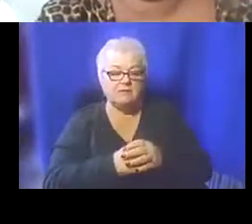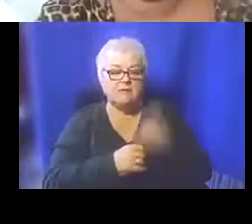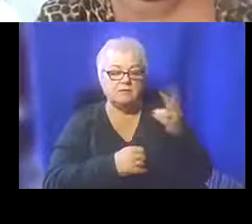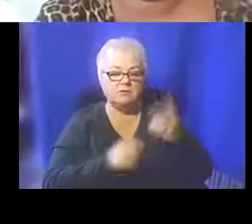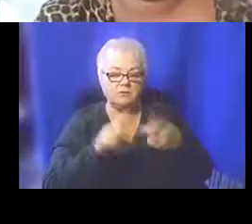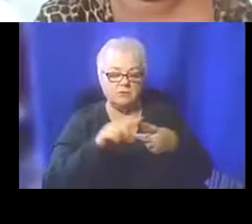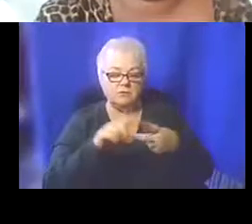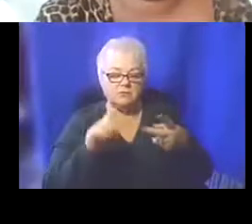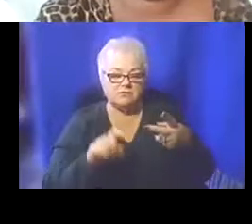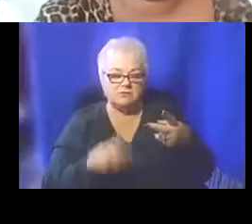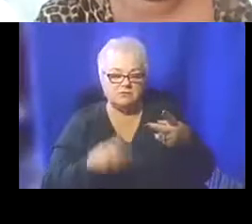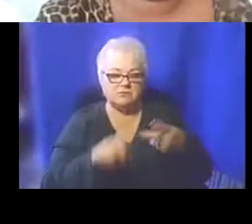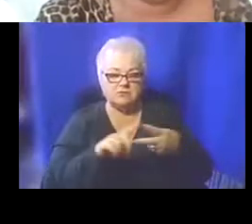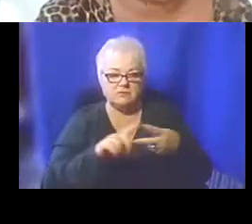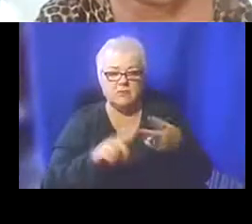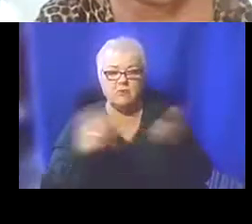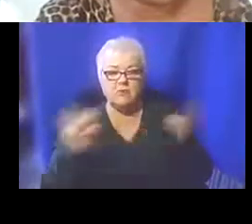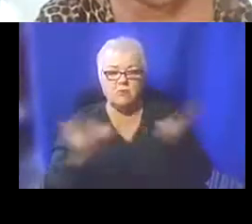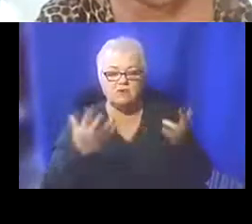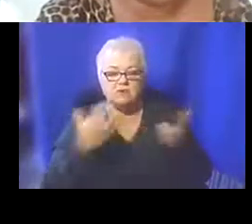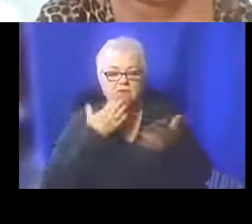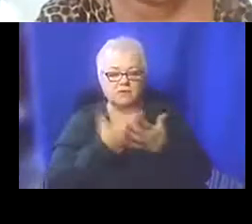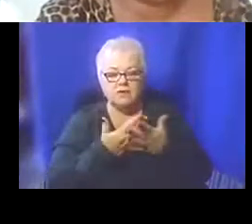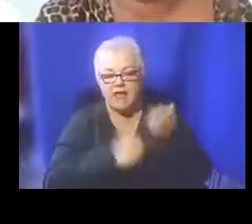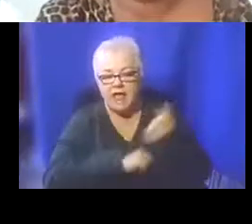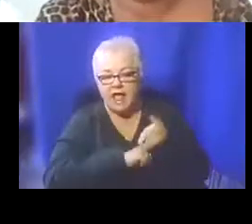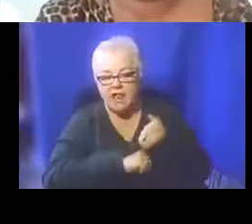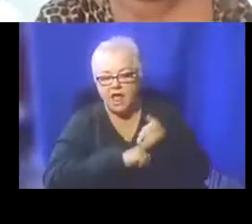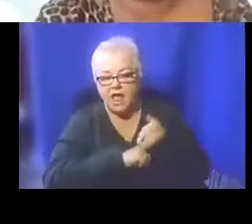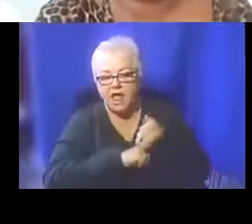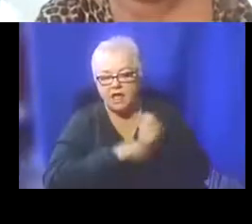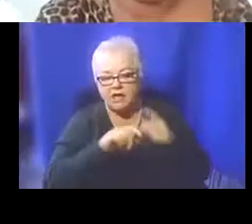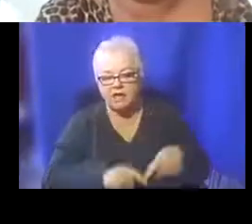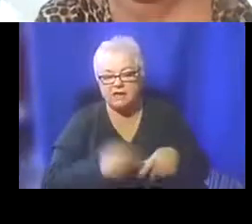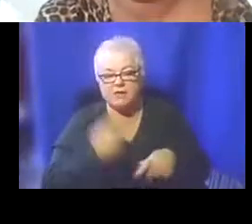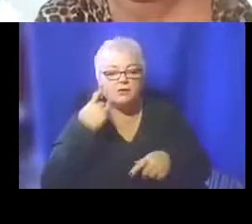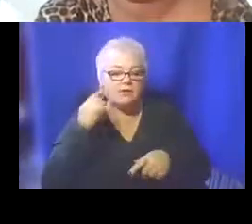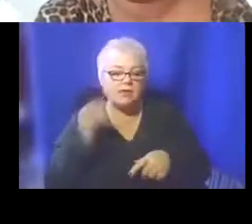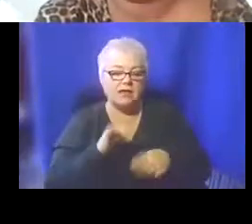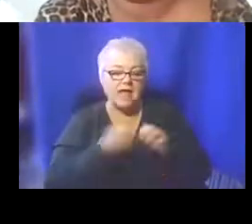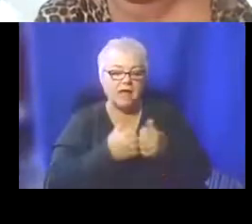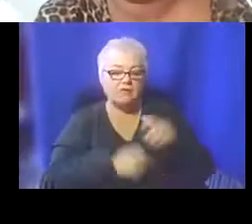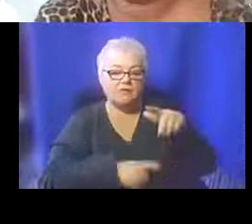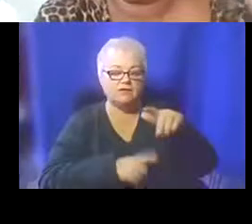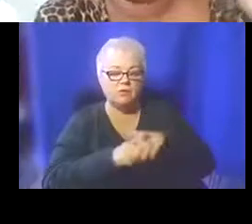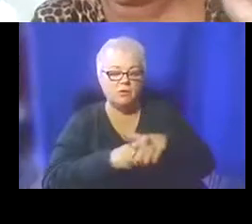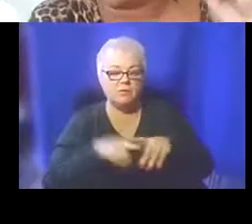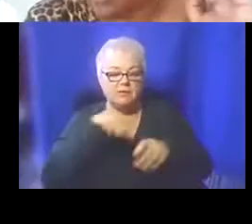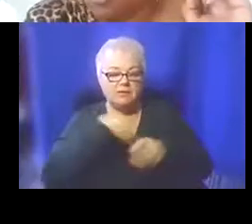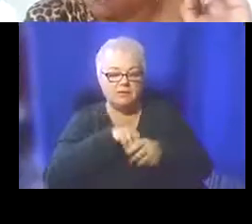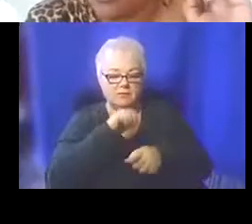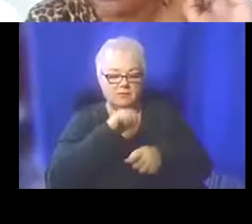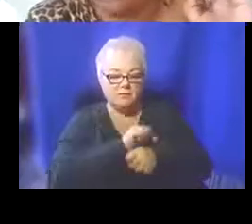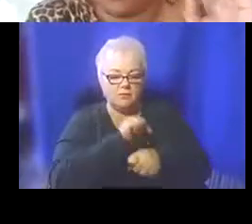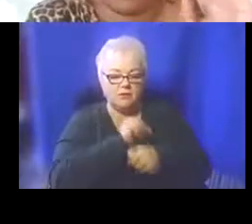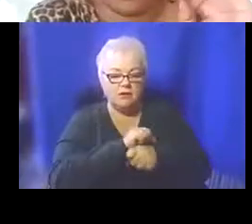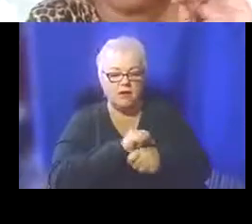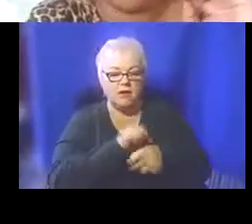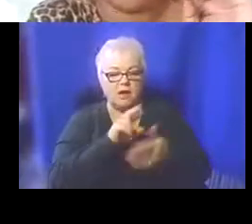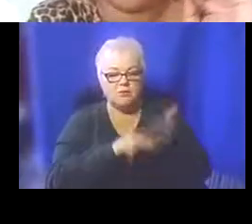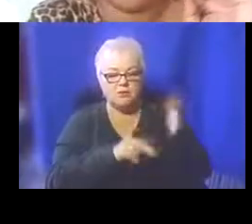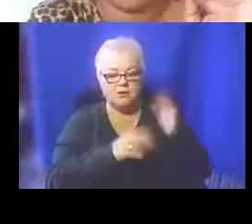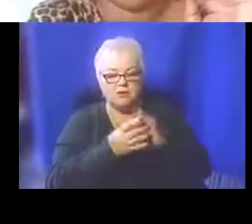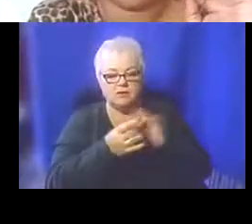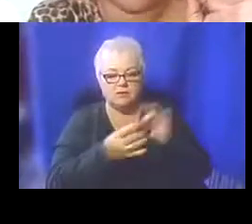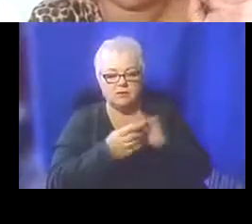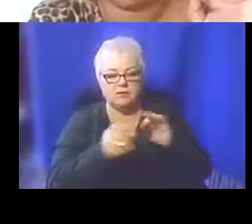questions. What does a good ally look like, and how do they show up in the work? And I'll read this comment as folks are